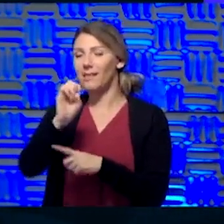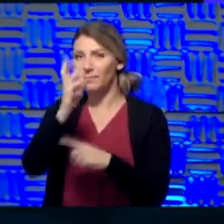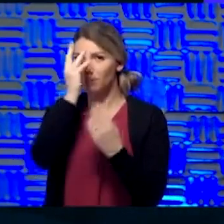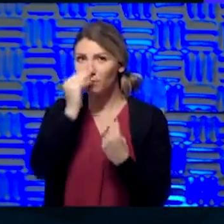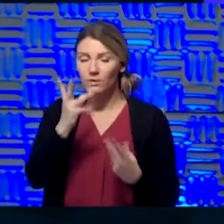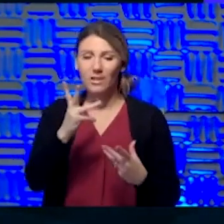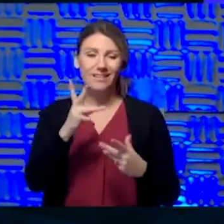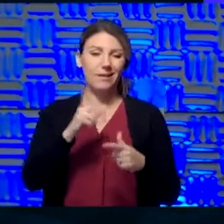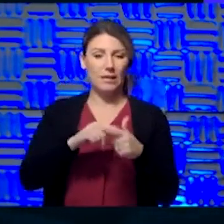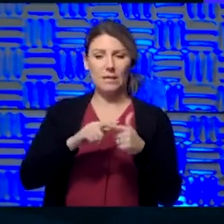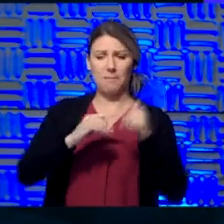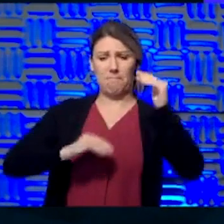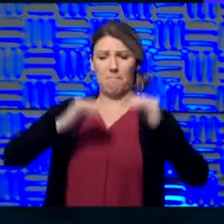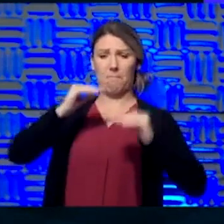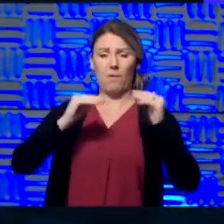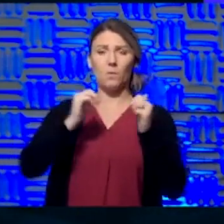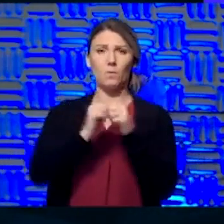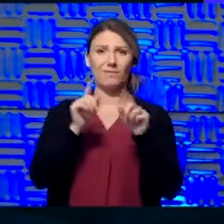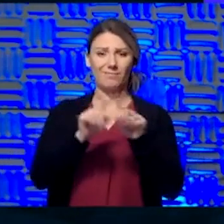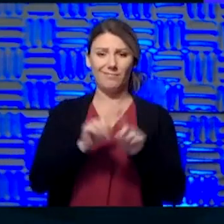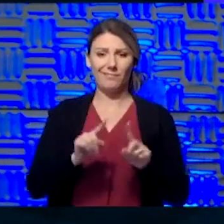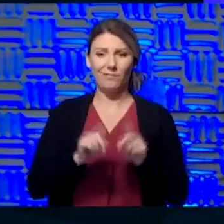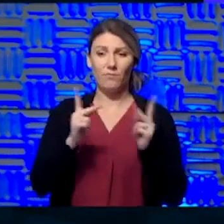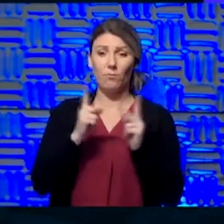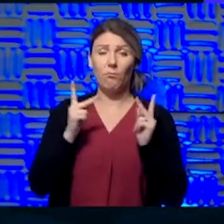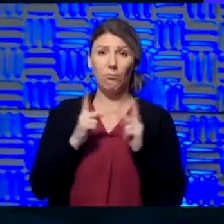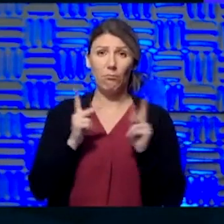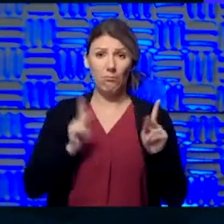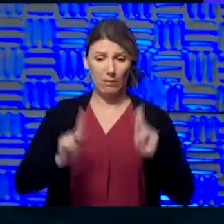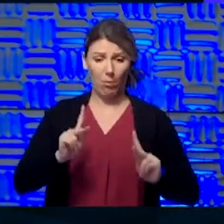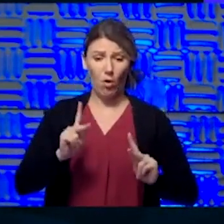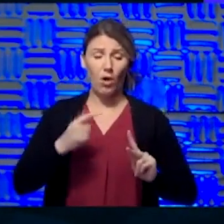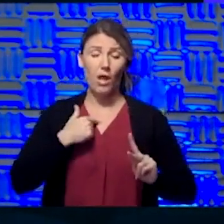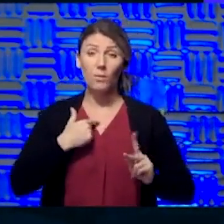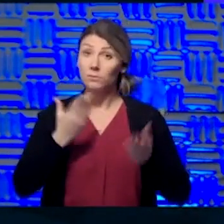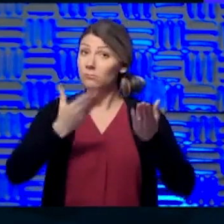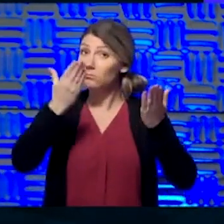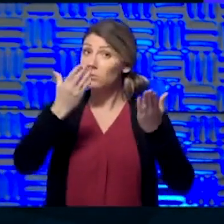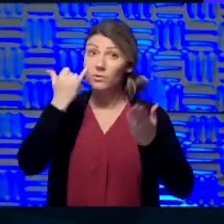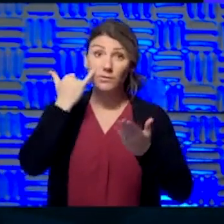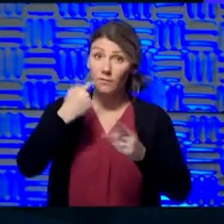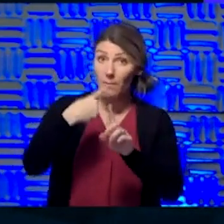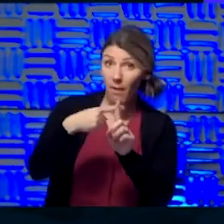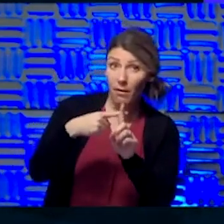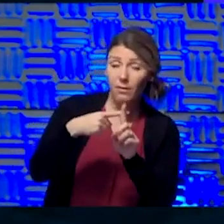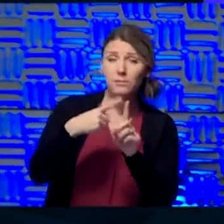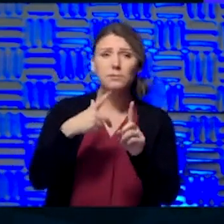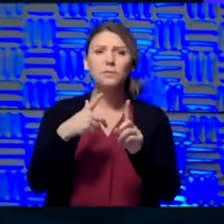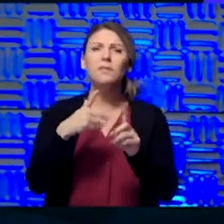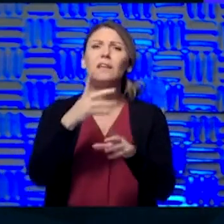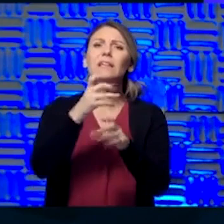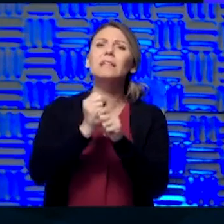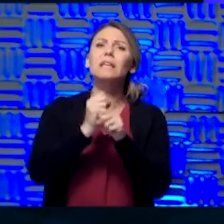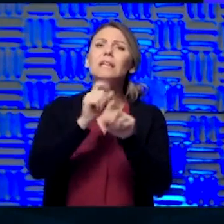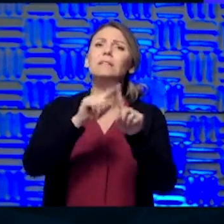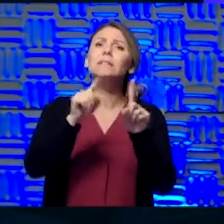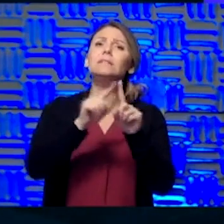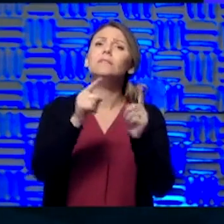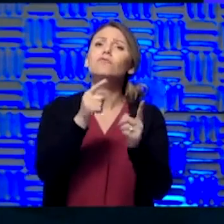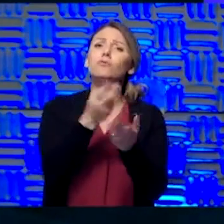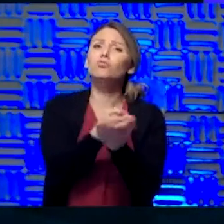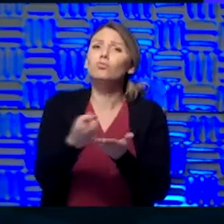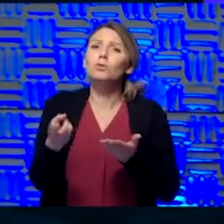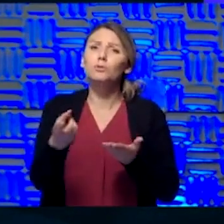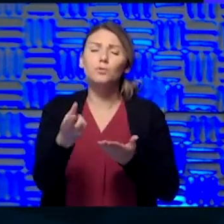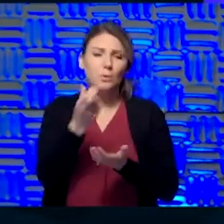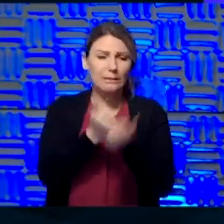of balance it with different people. So I would suggest that for people who are positive, to kind of get different sources, because everybody kind of has